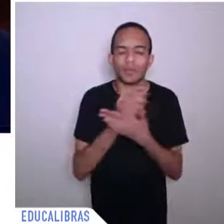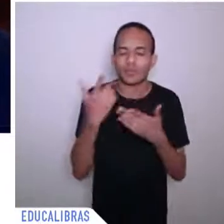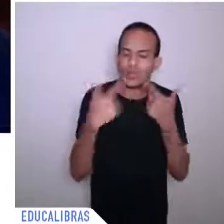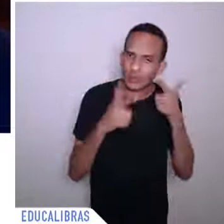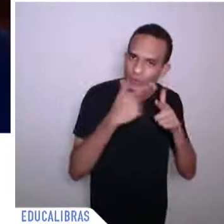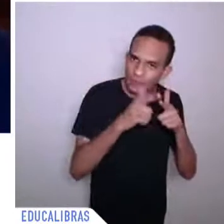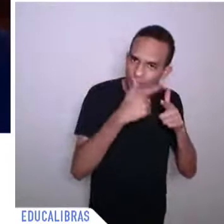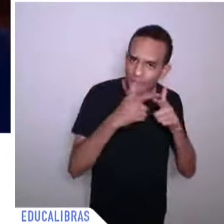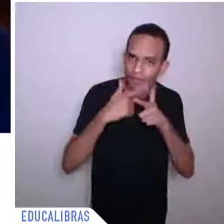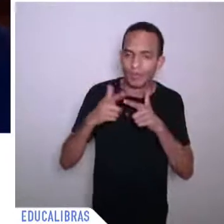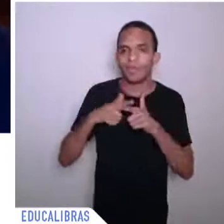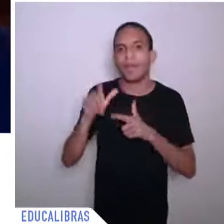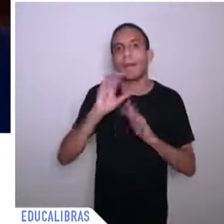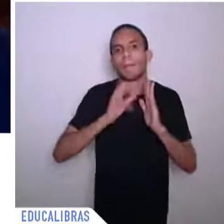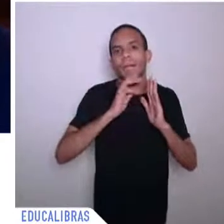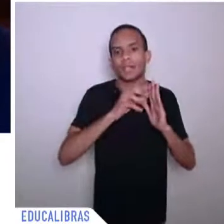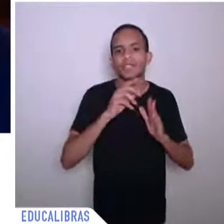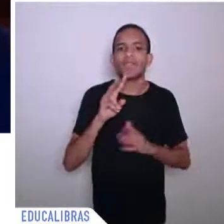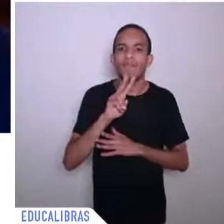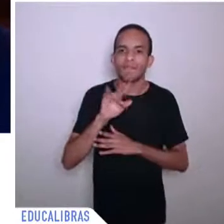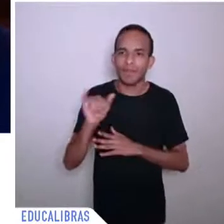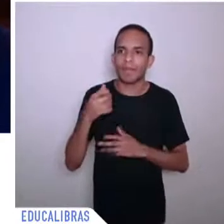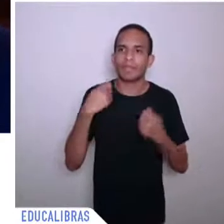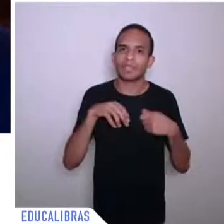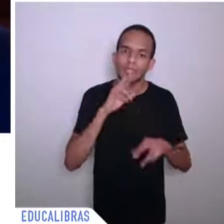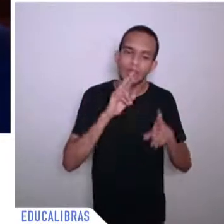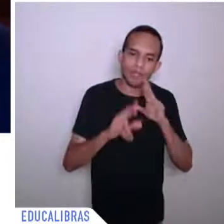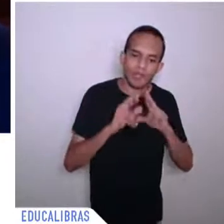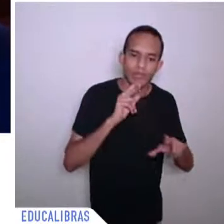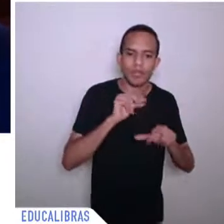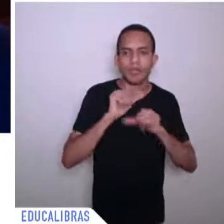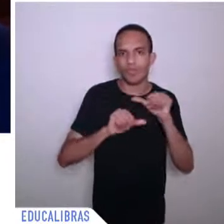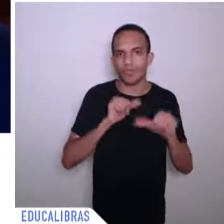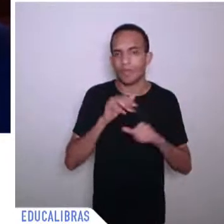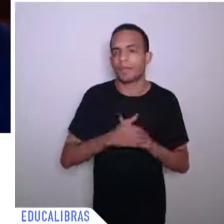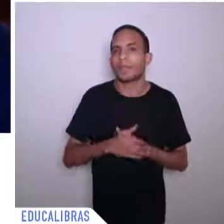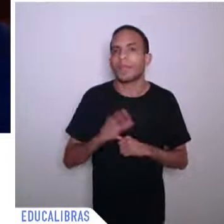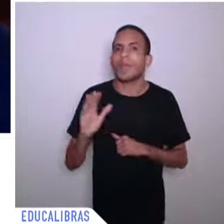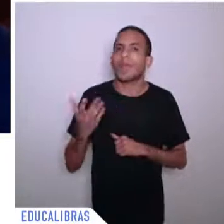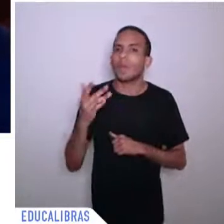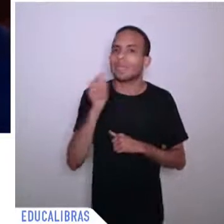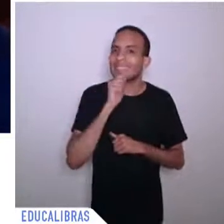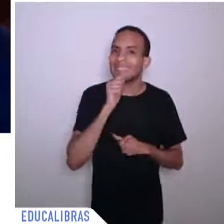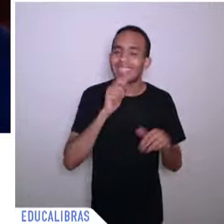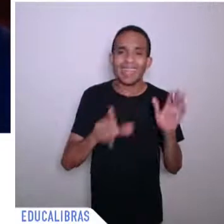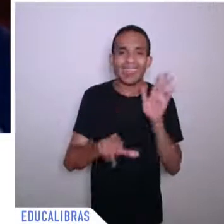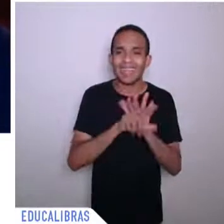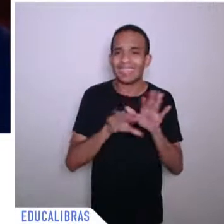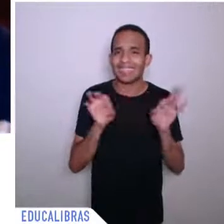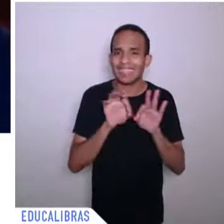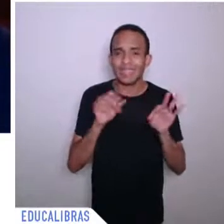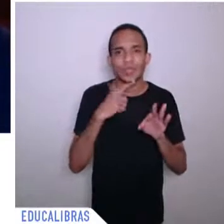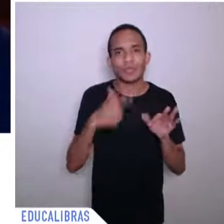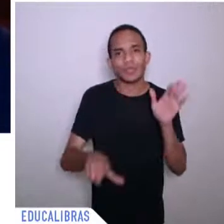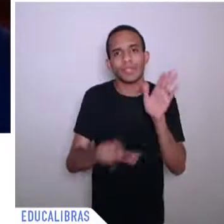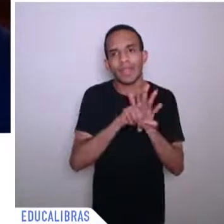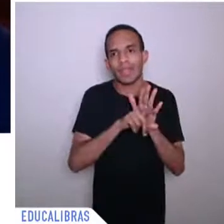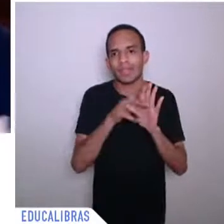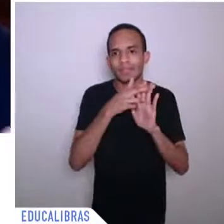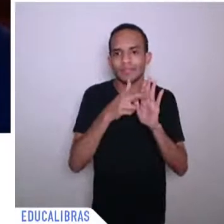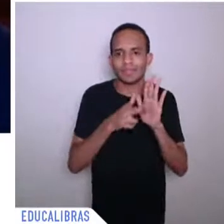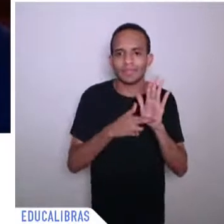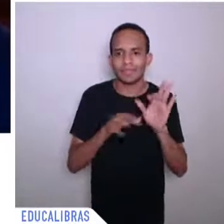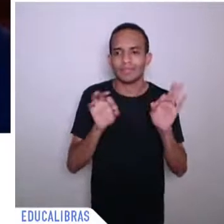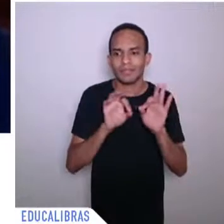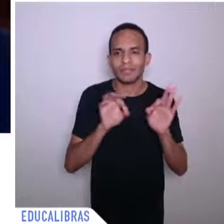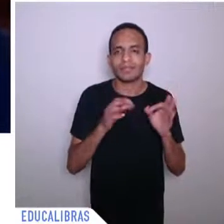some kind of accommodation in the process, but in a way or another, the parties will have to respond to that. And there's no